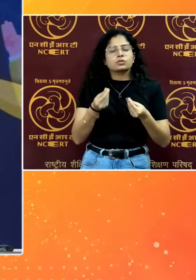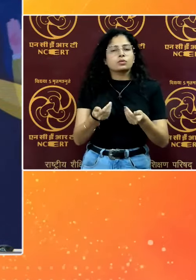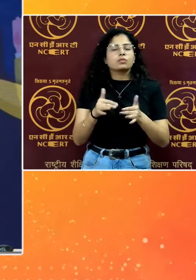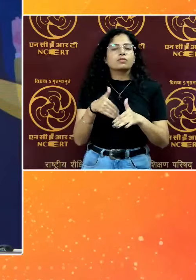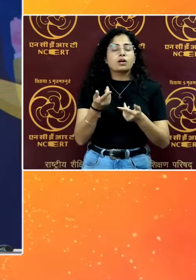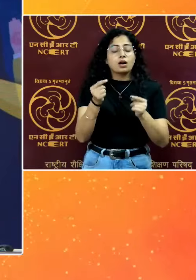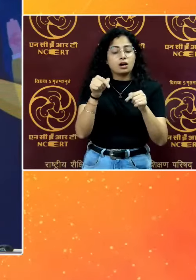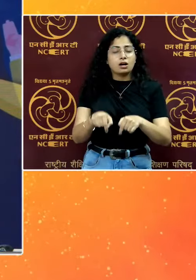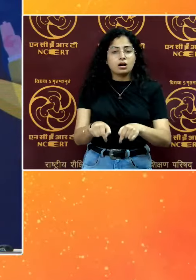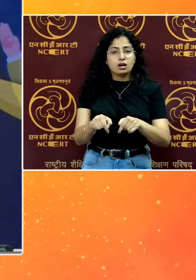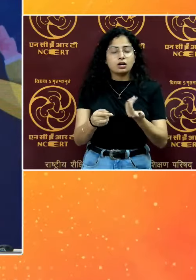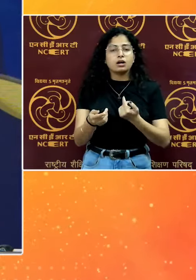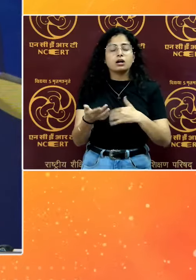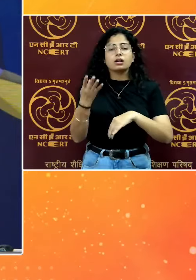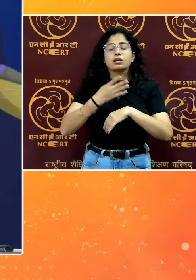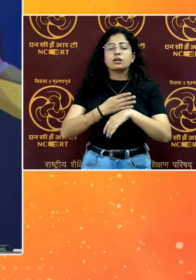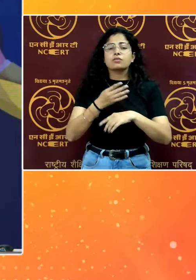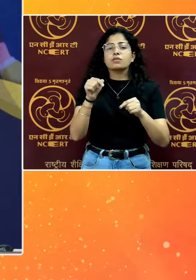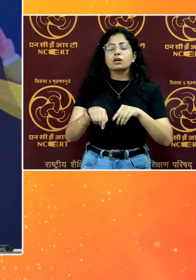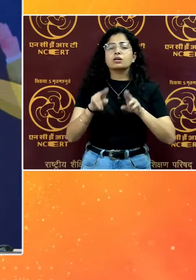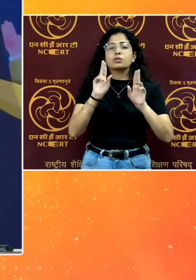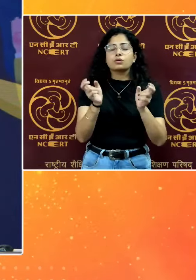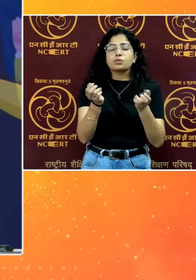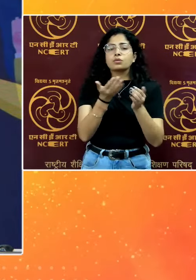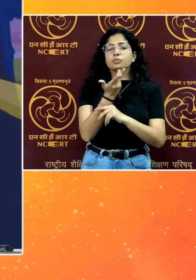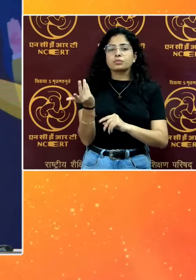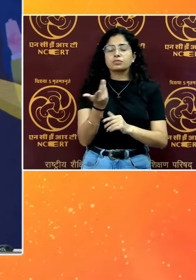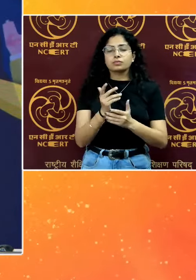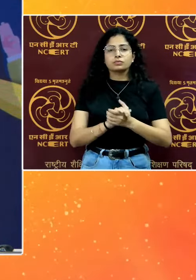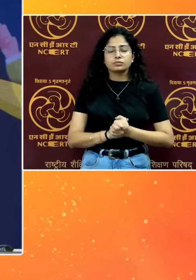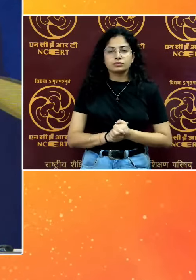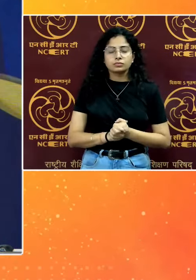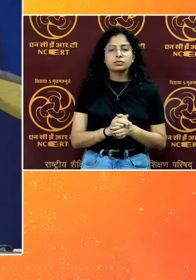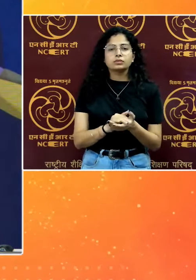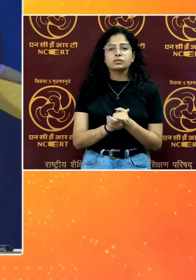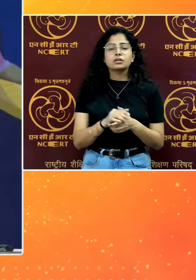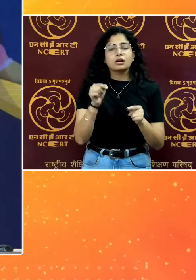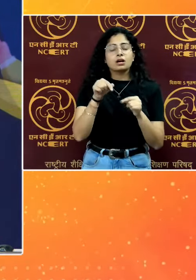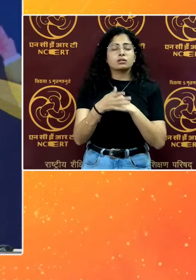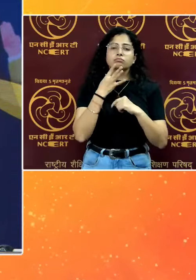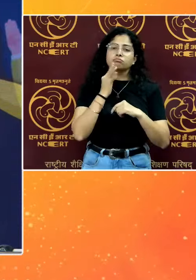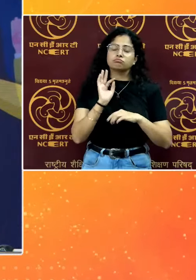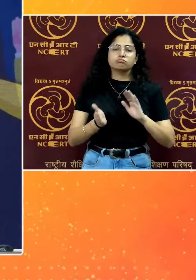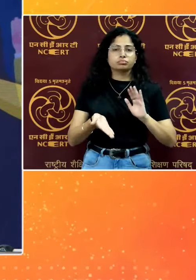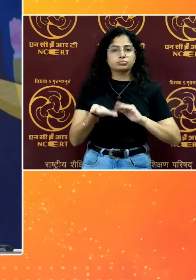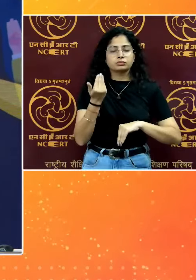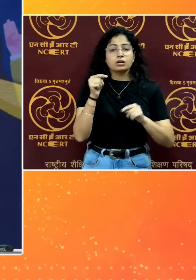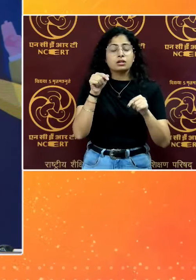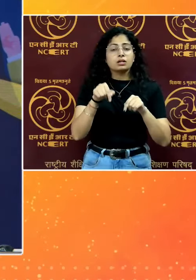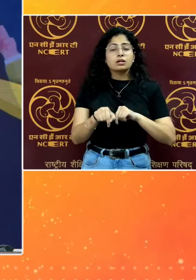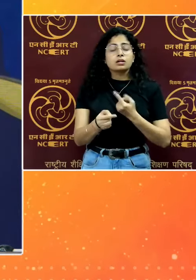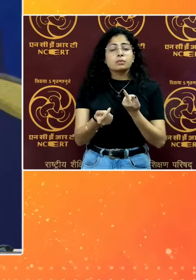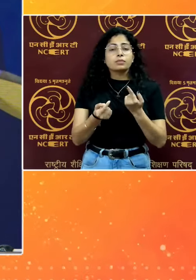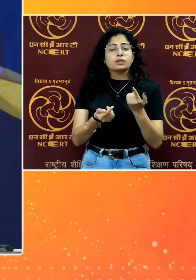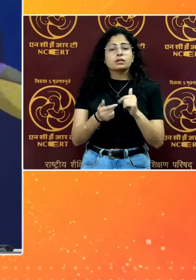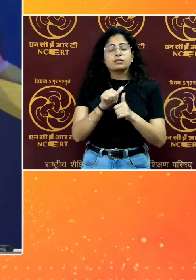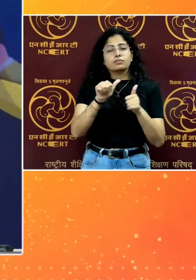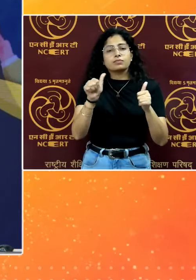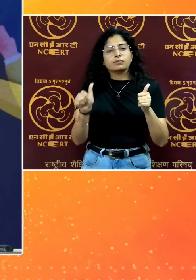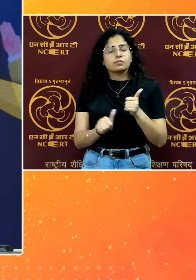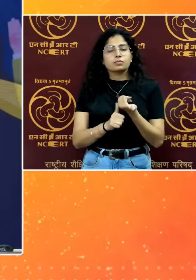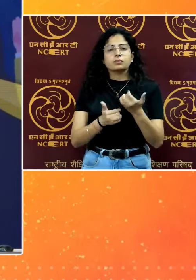And today, on day 4, the topic that we have taken up is extremely important. We'll be talking about educational technology. Yes,